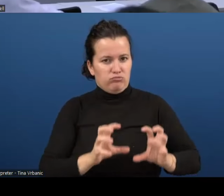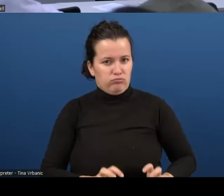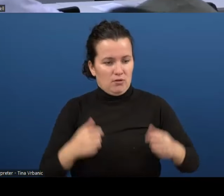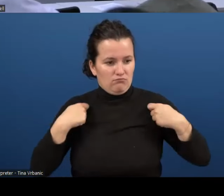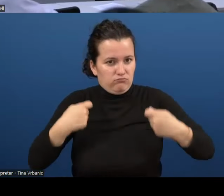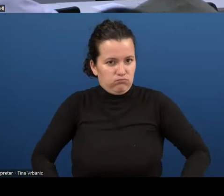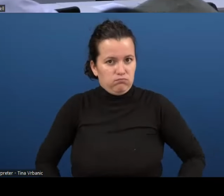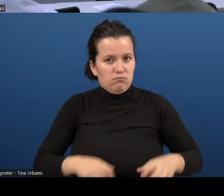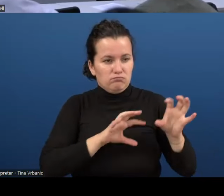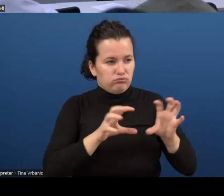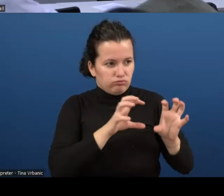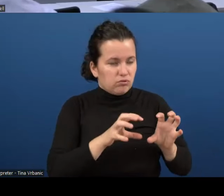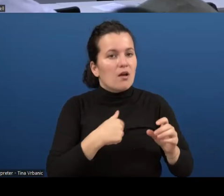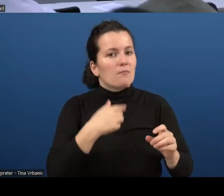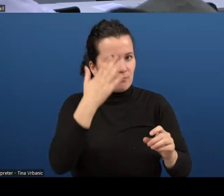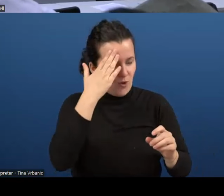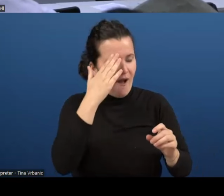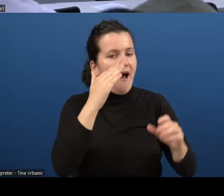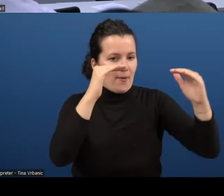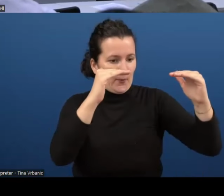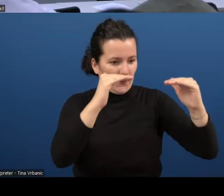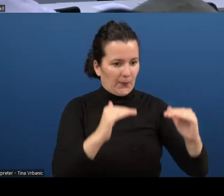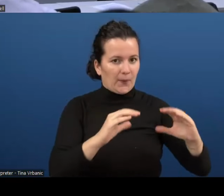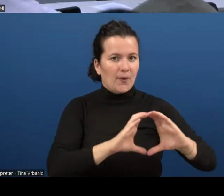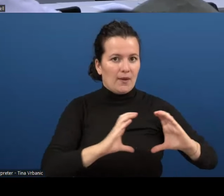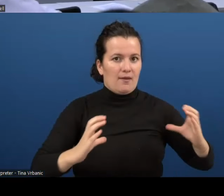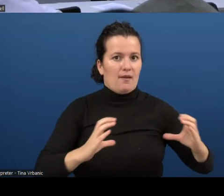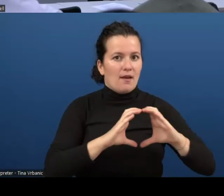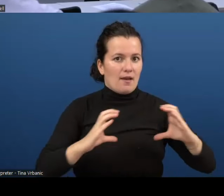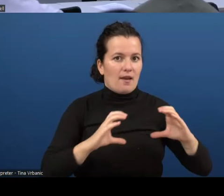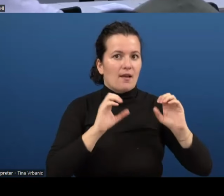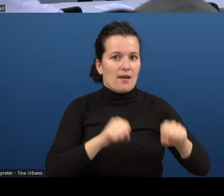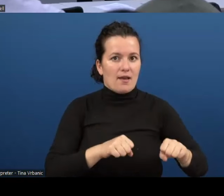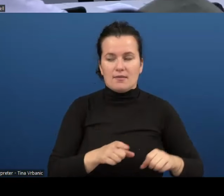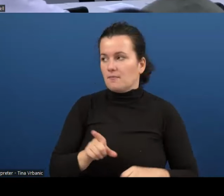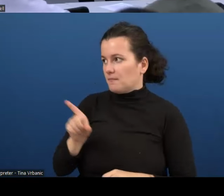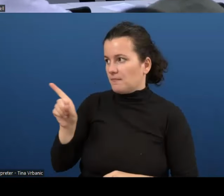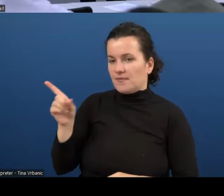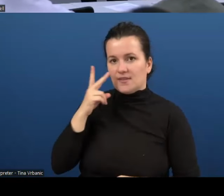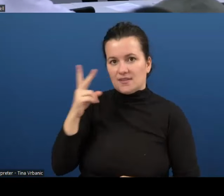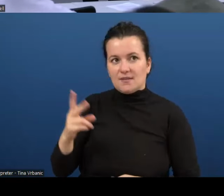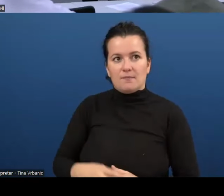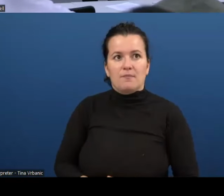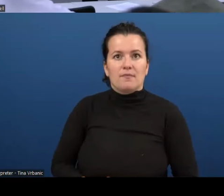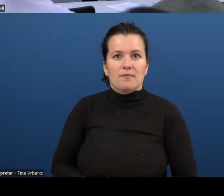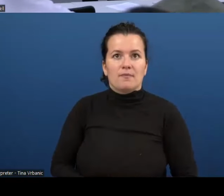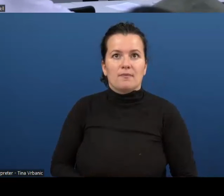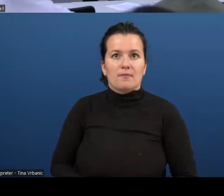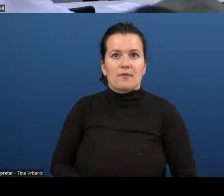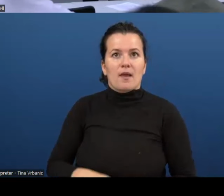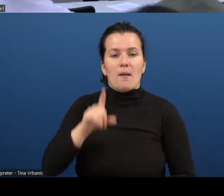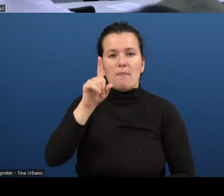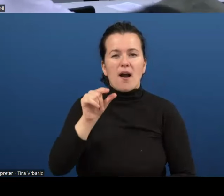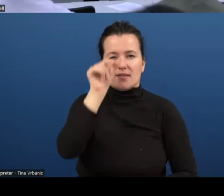exclude the spine. So what we notice is that people do not like a vibration motor directly on the spine